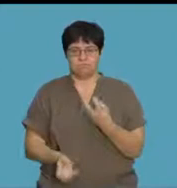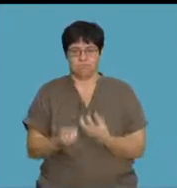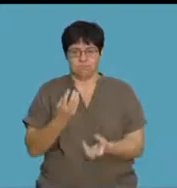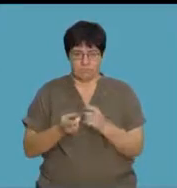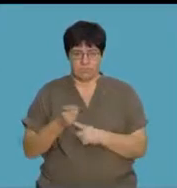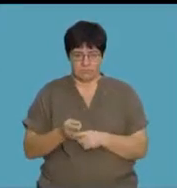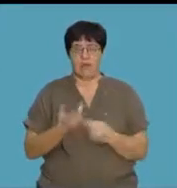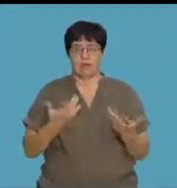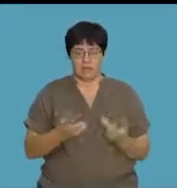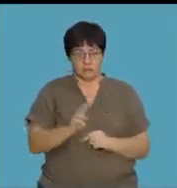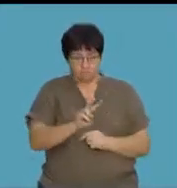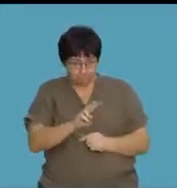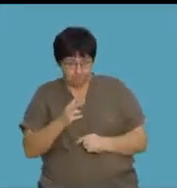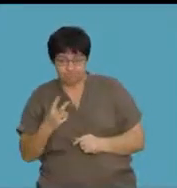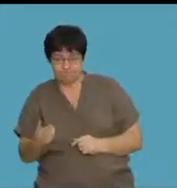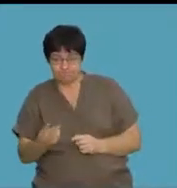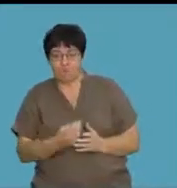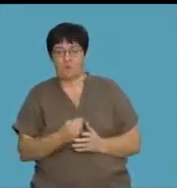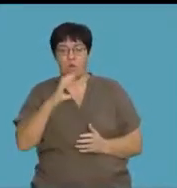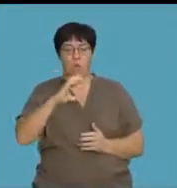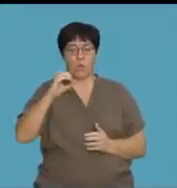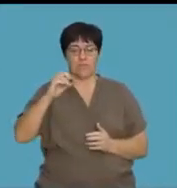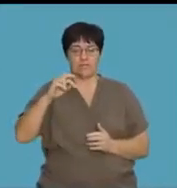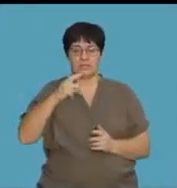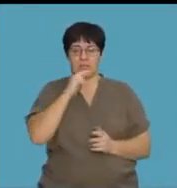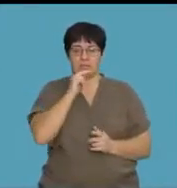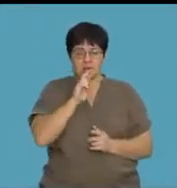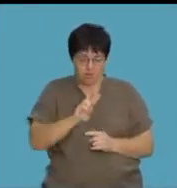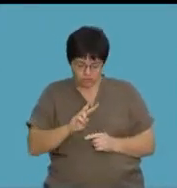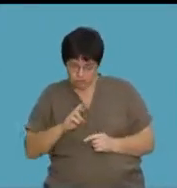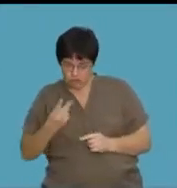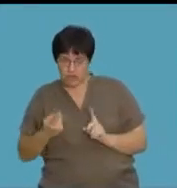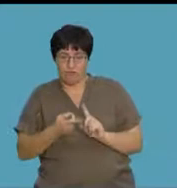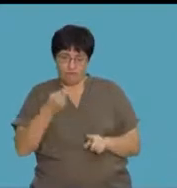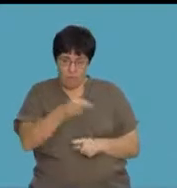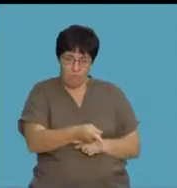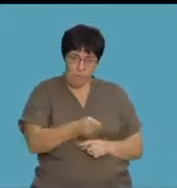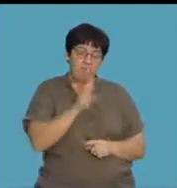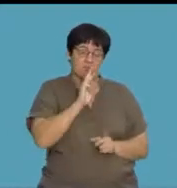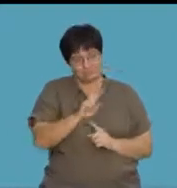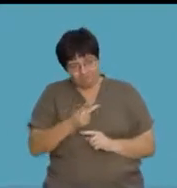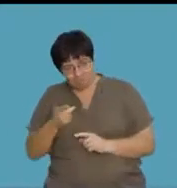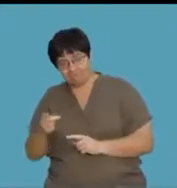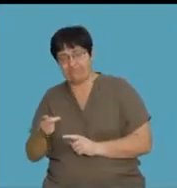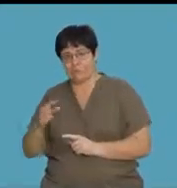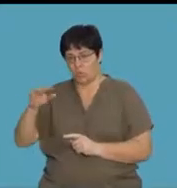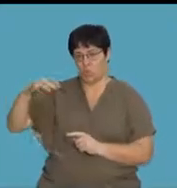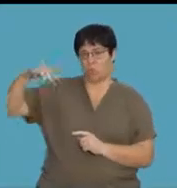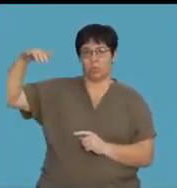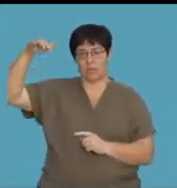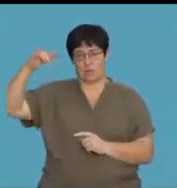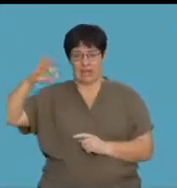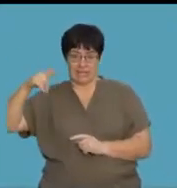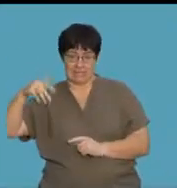from liquid to gas, as well as condensation. So these are the key terms that you need to pay careful attention to, right?